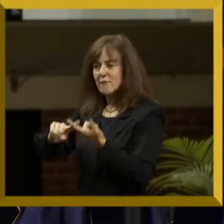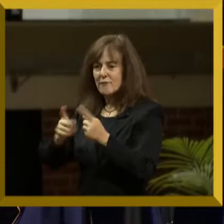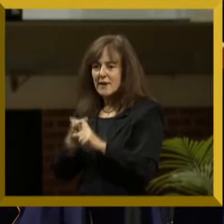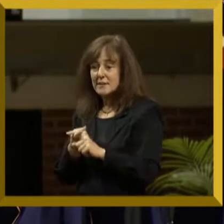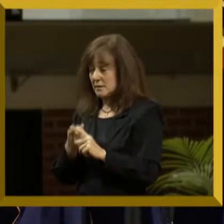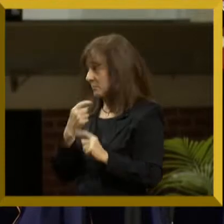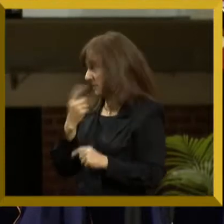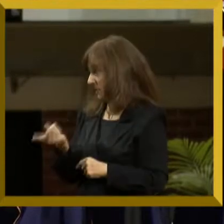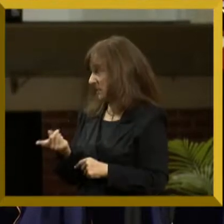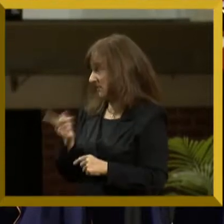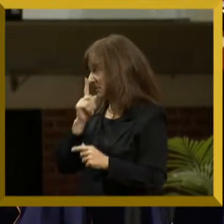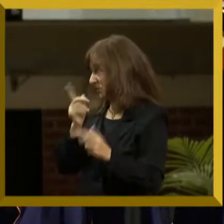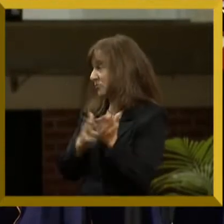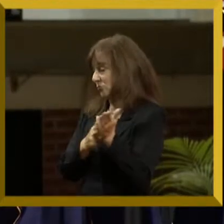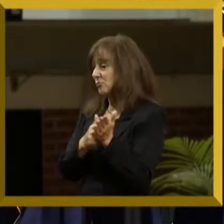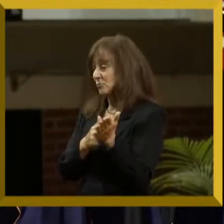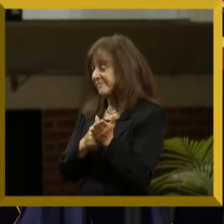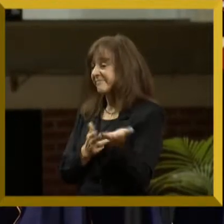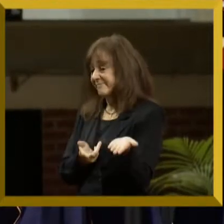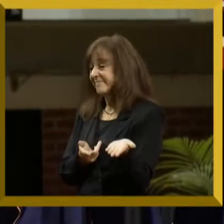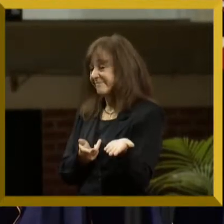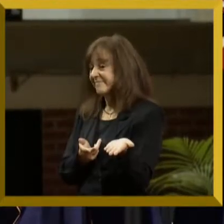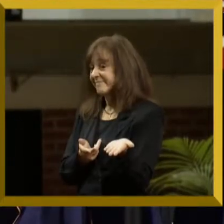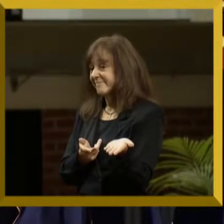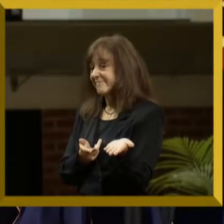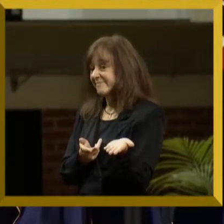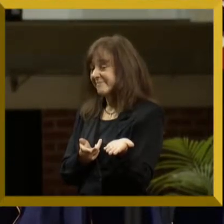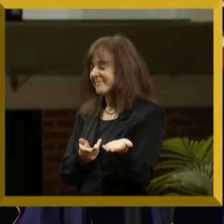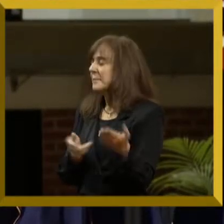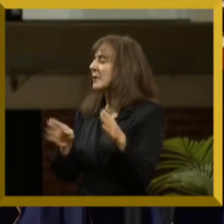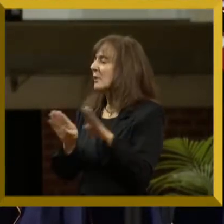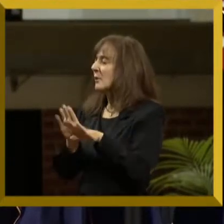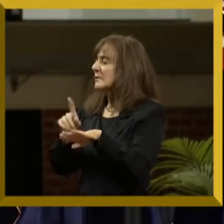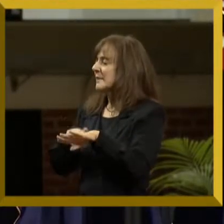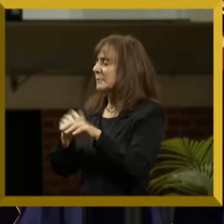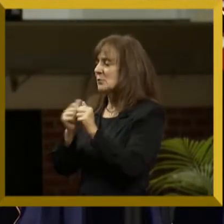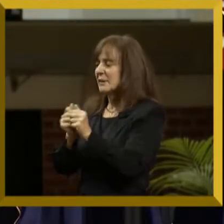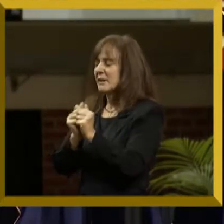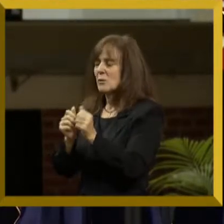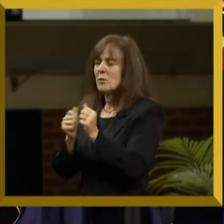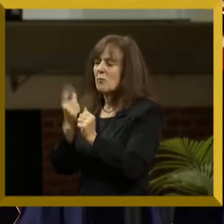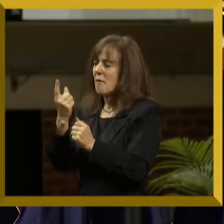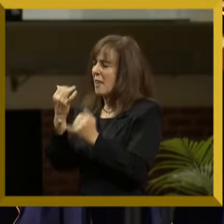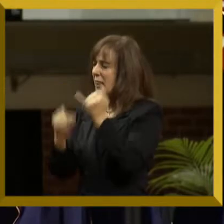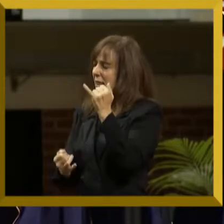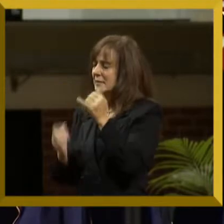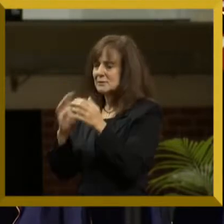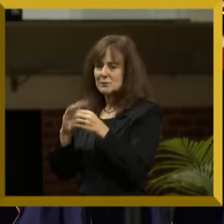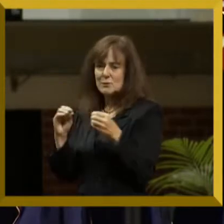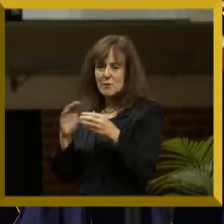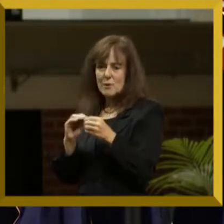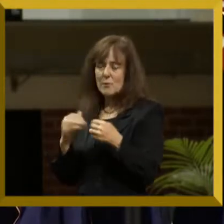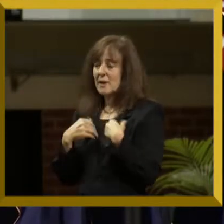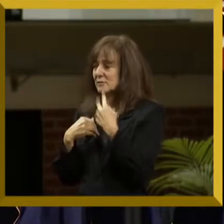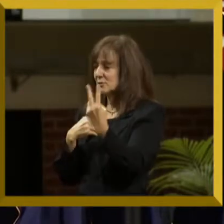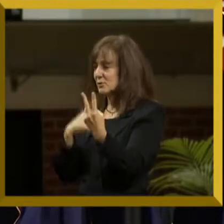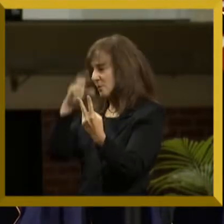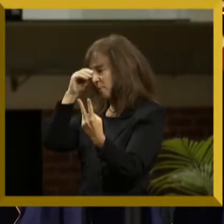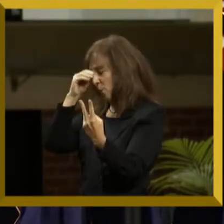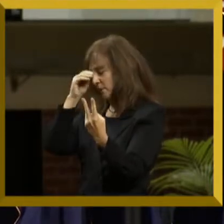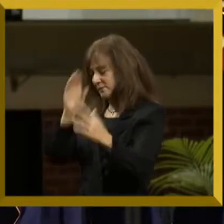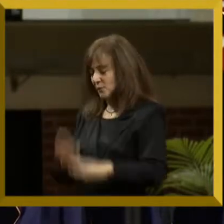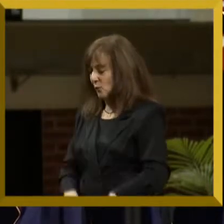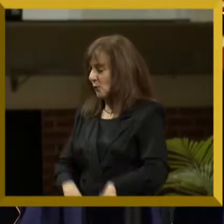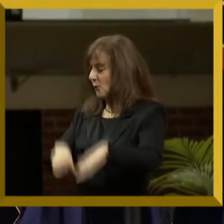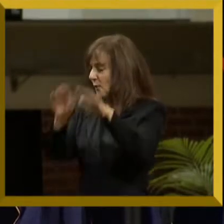I'm here to tell you that's absolutely true. I want to close our time together with one last story. There were two boys that grew